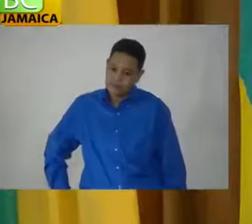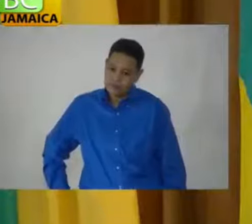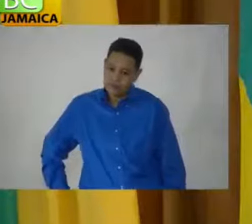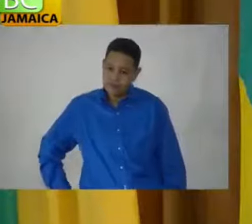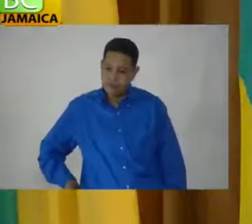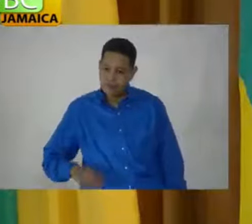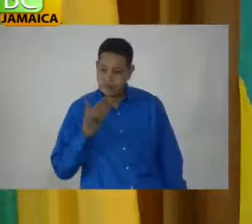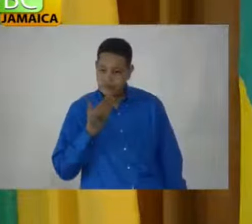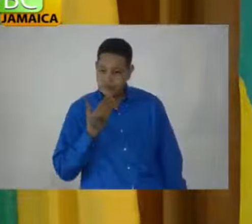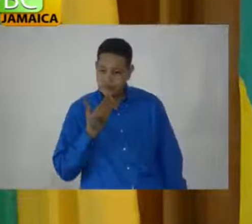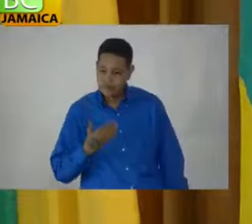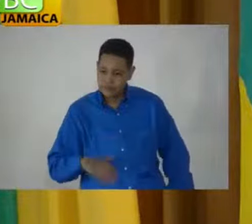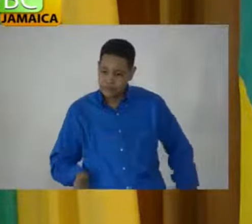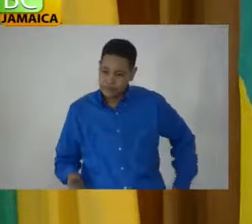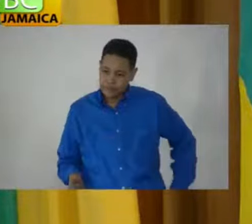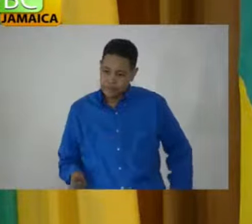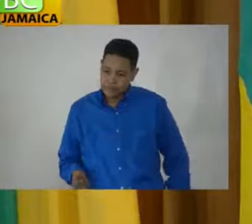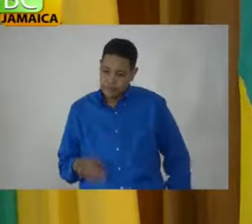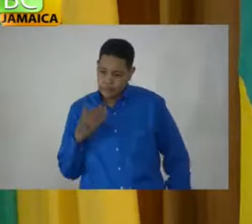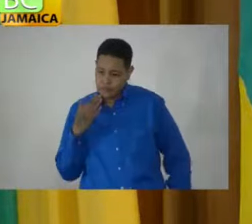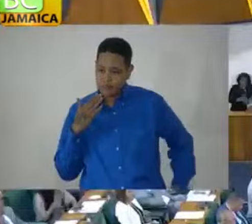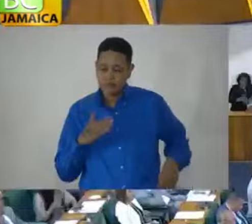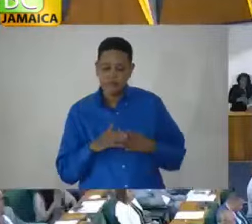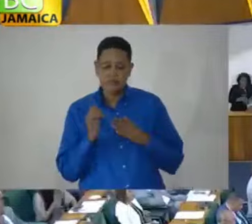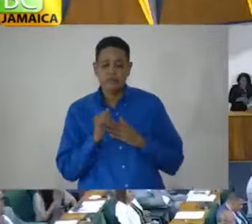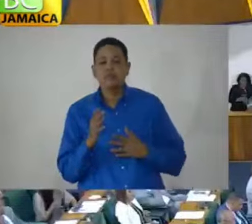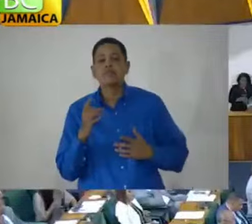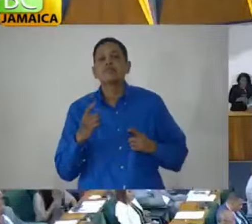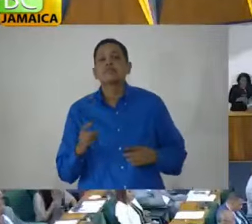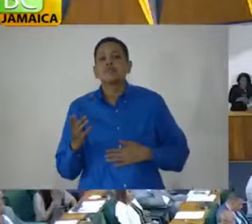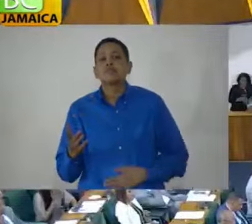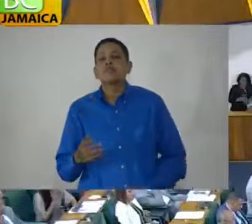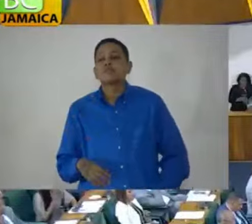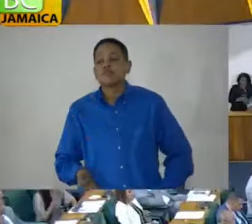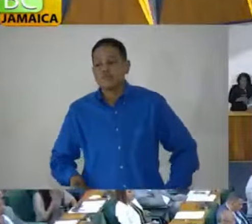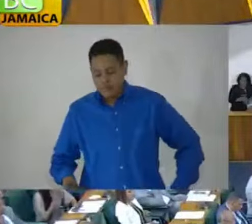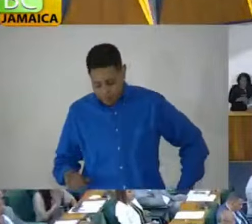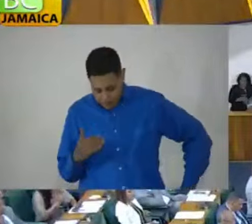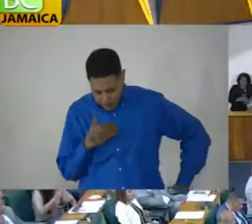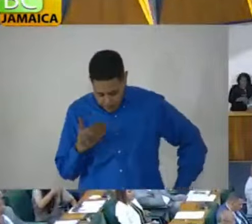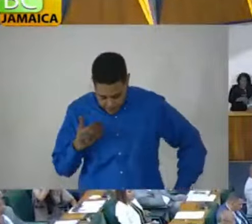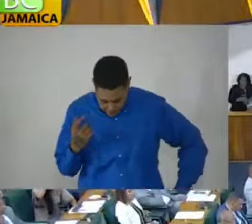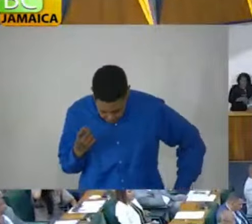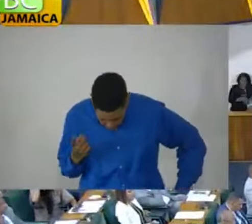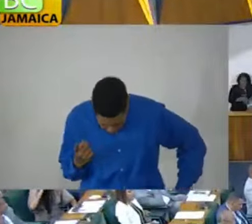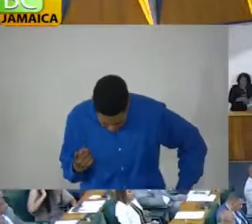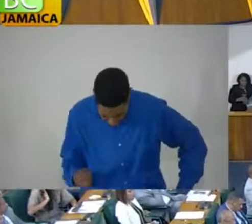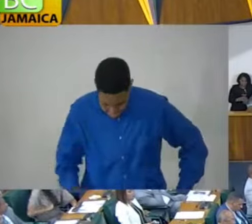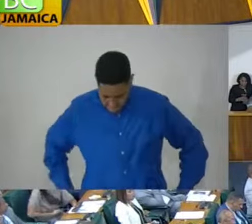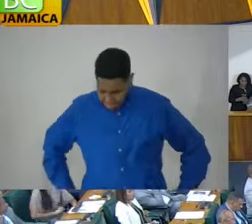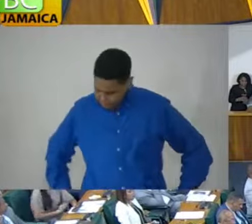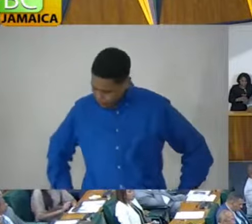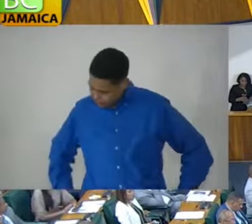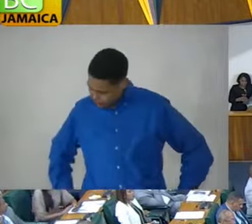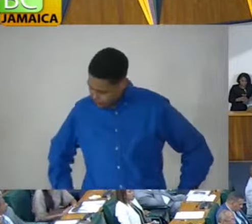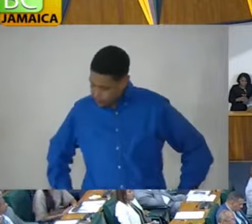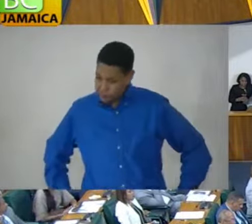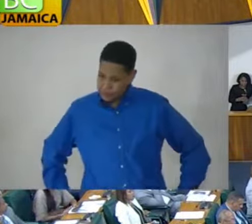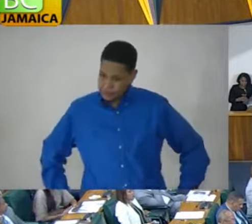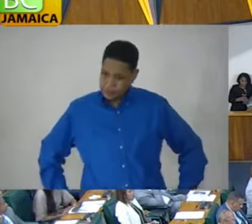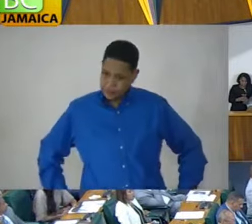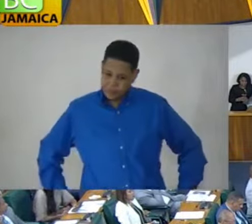Thank you. Thank you, House Leader. The member from